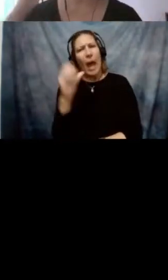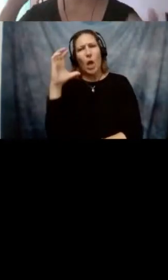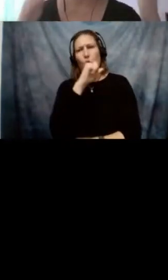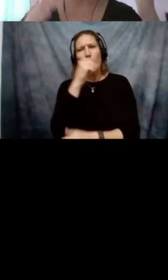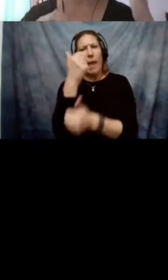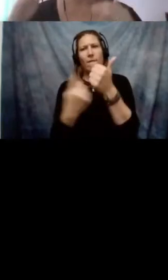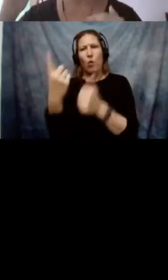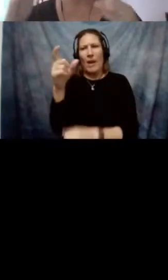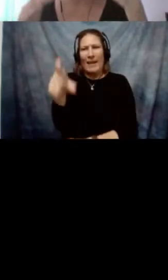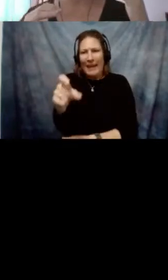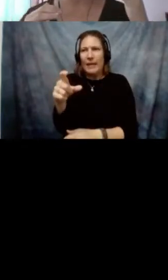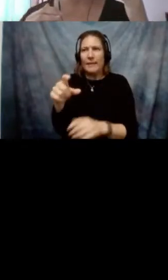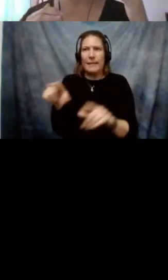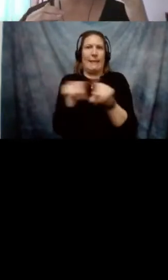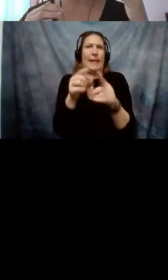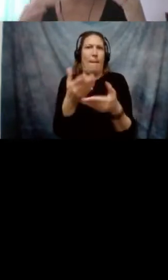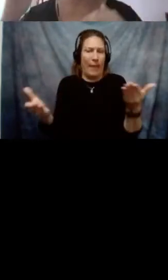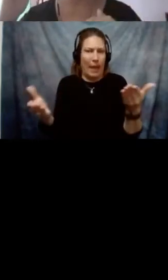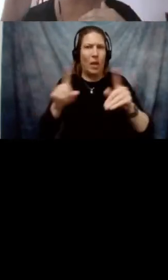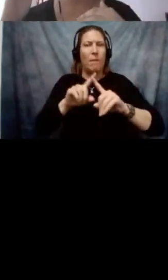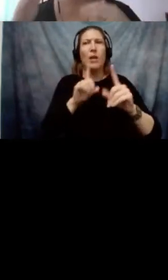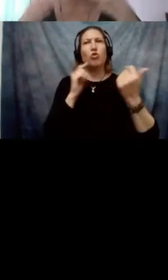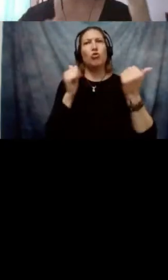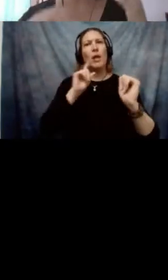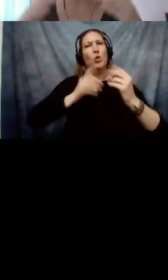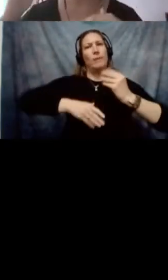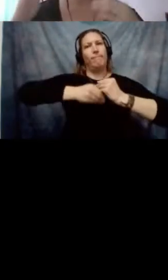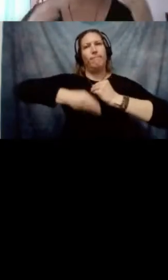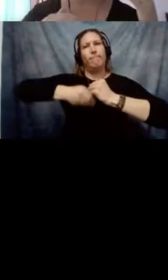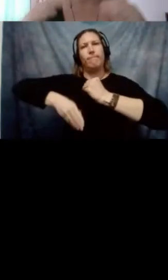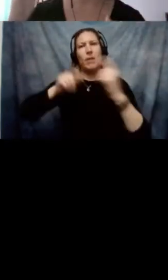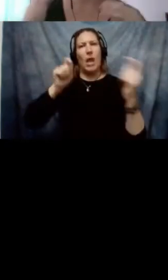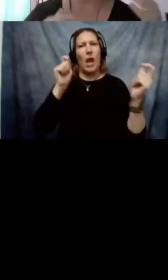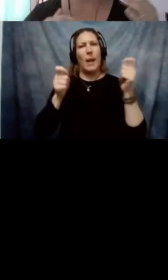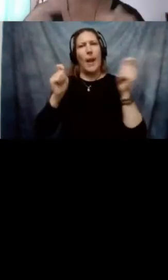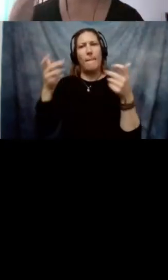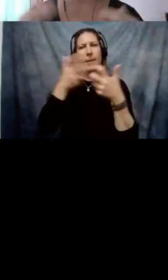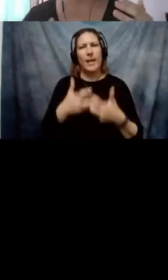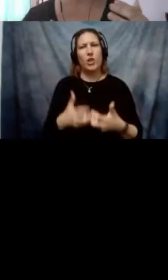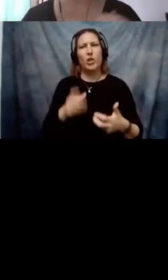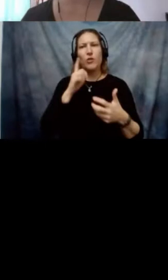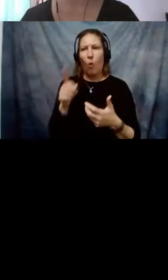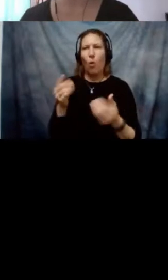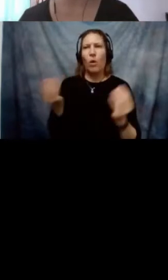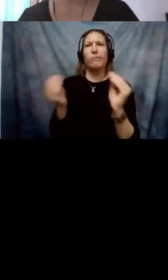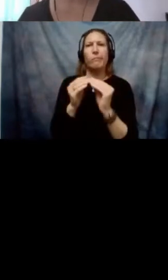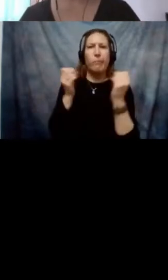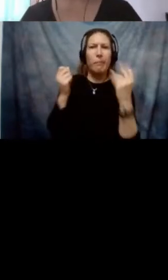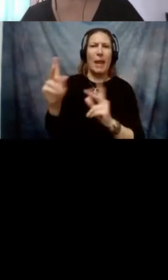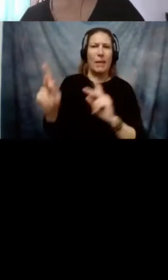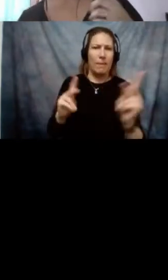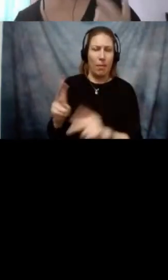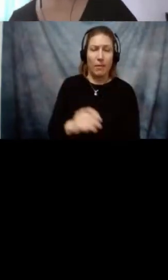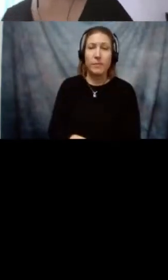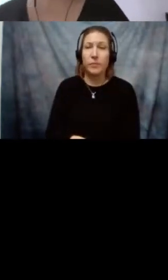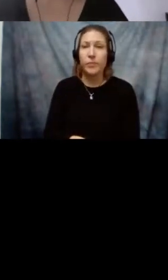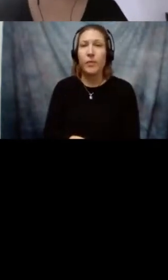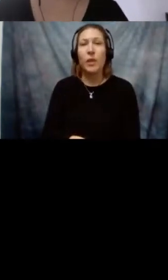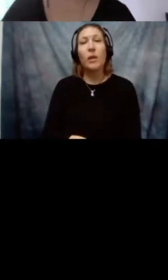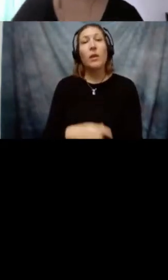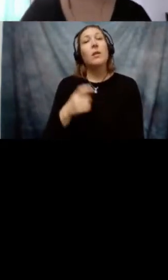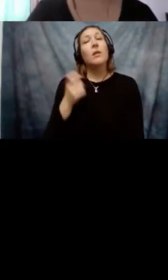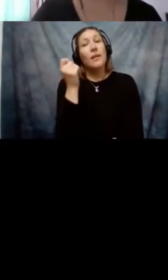various learning barriers and various learning abilities that we all have. Now, there actually is a little bit of